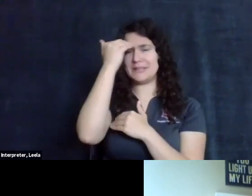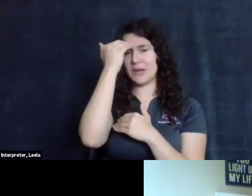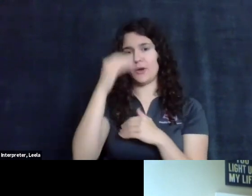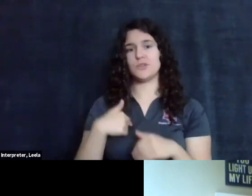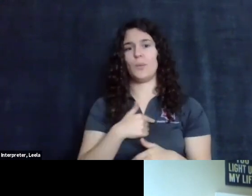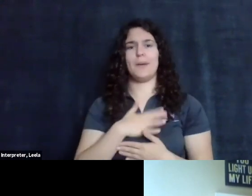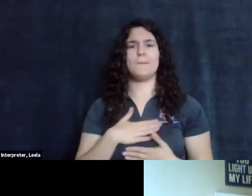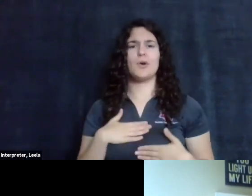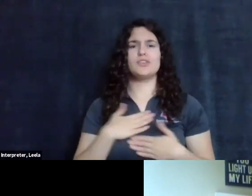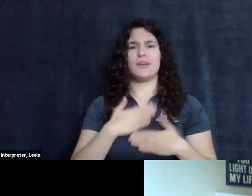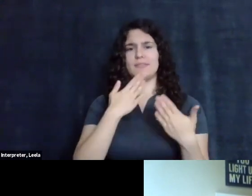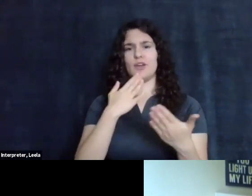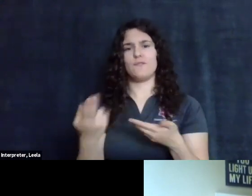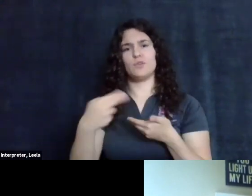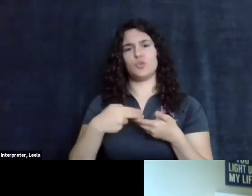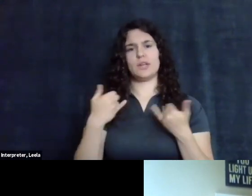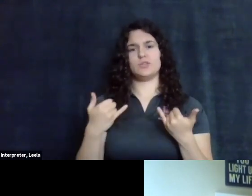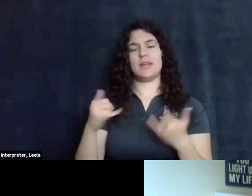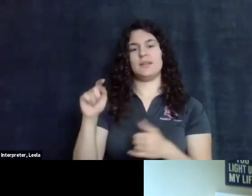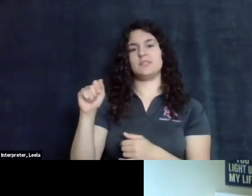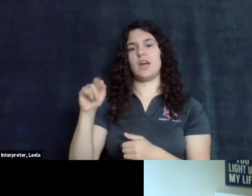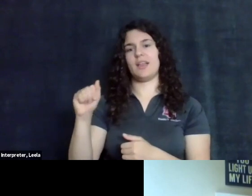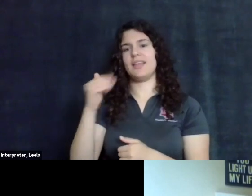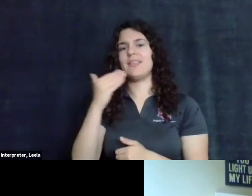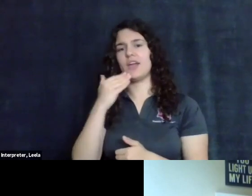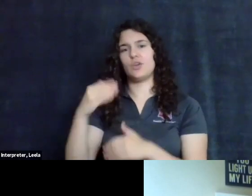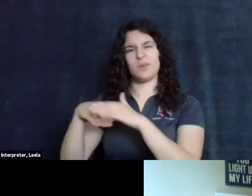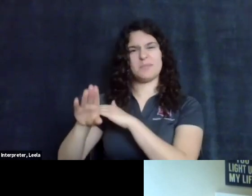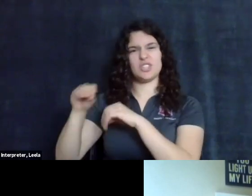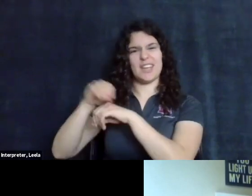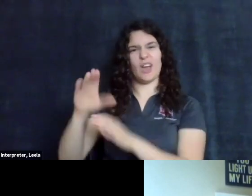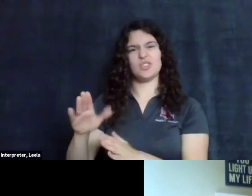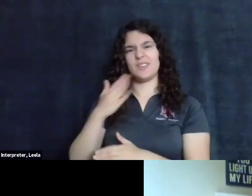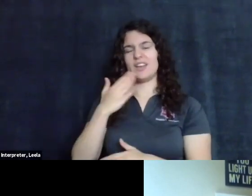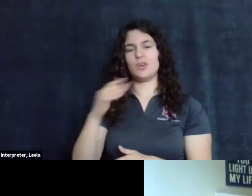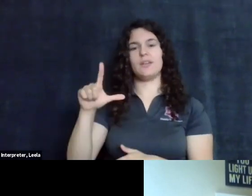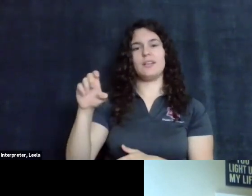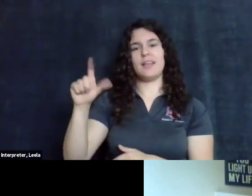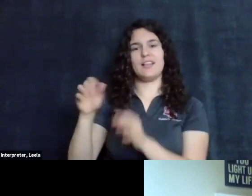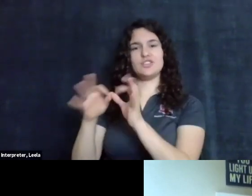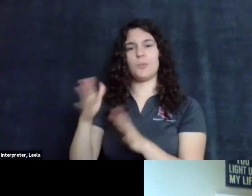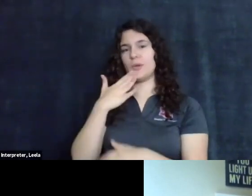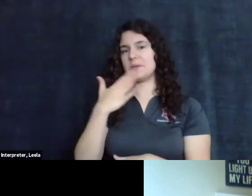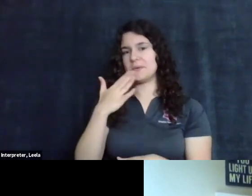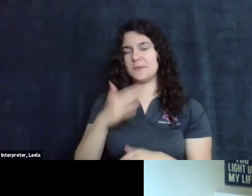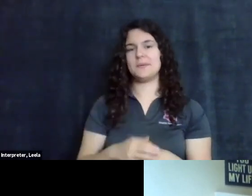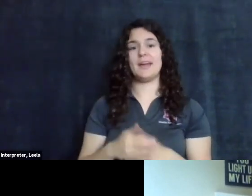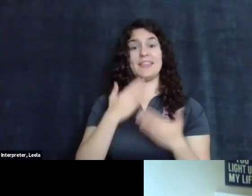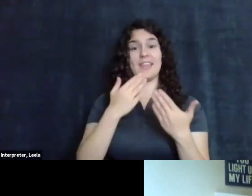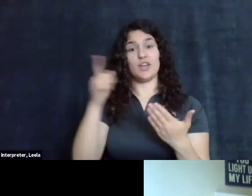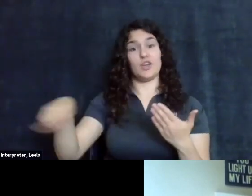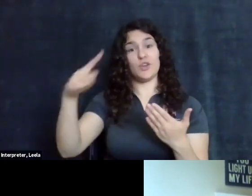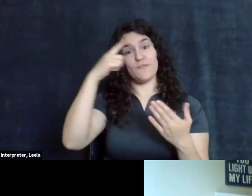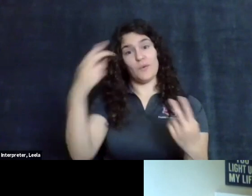joining us today. I want to thank Talia Polanco, our admissions counselor, for joining us today, Layla, our interpreter, and thank you guys for